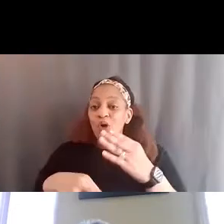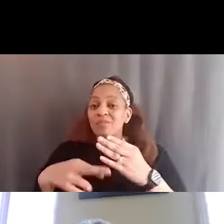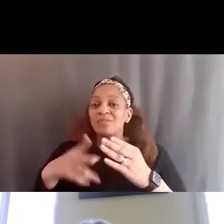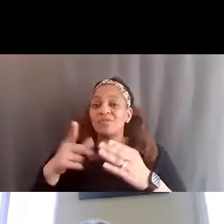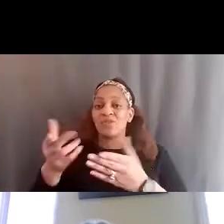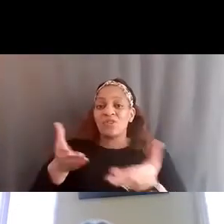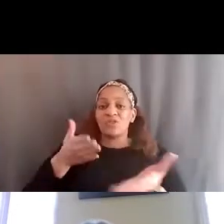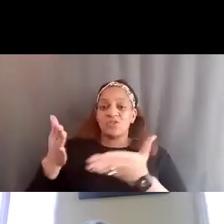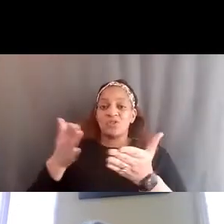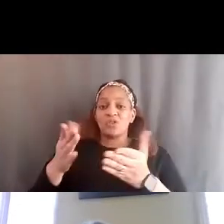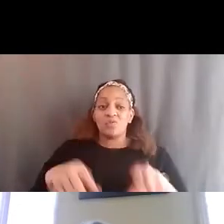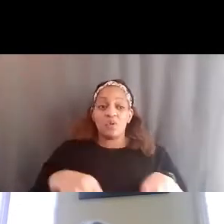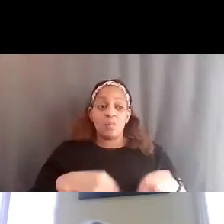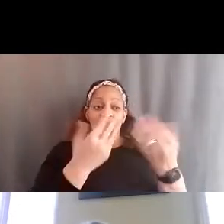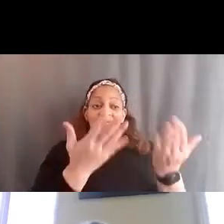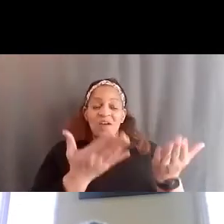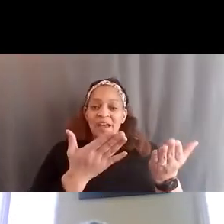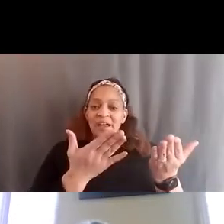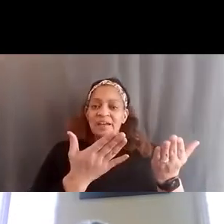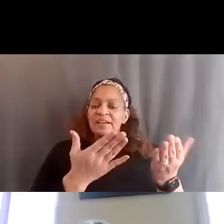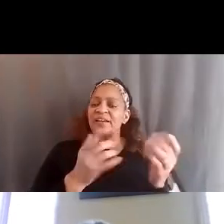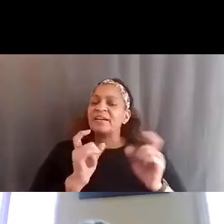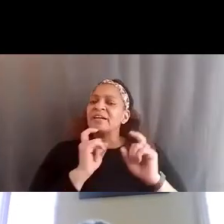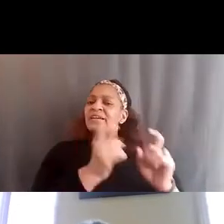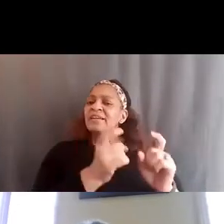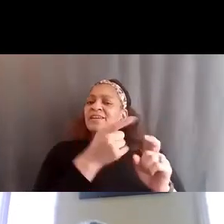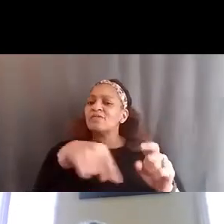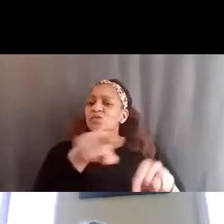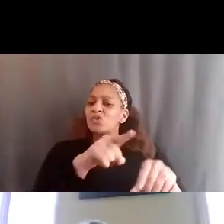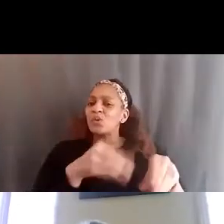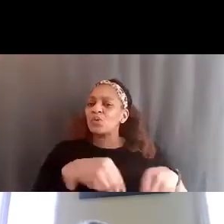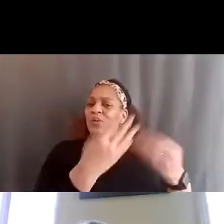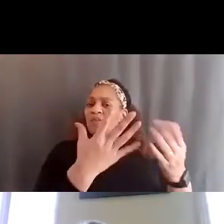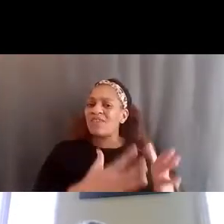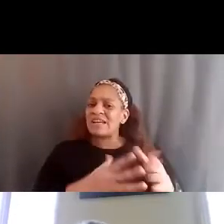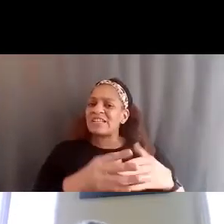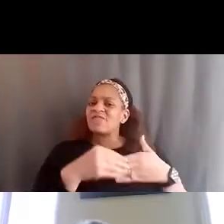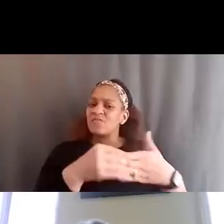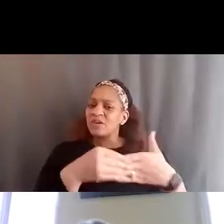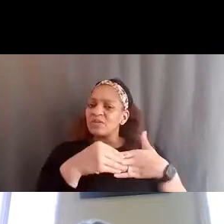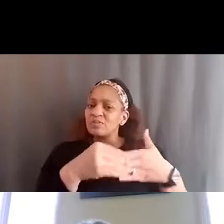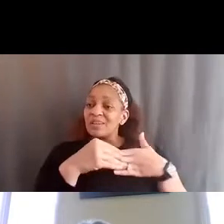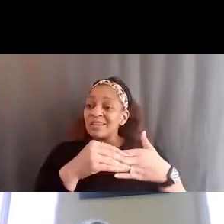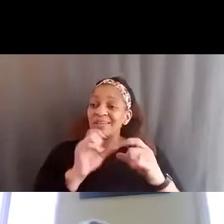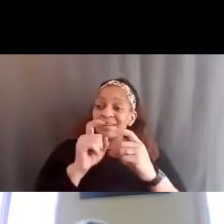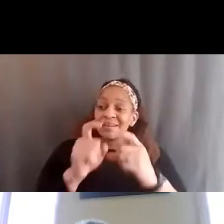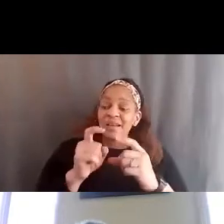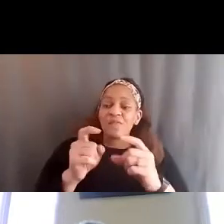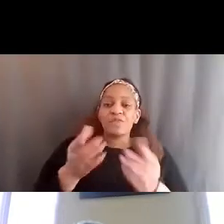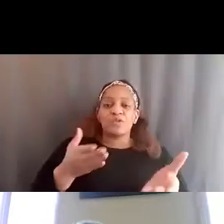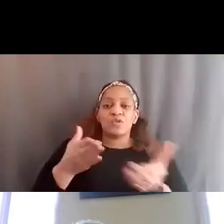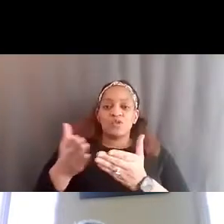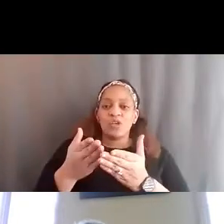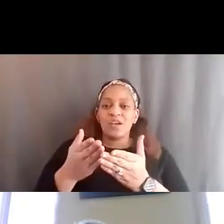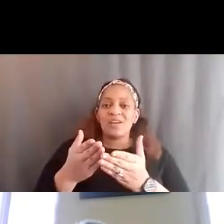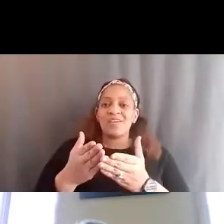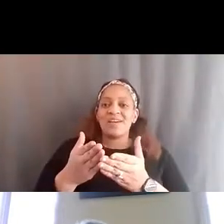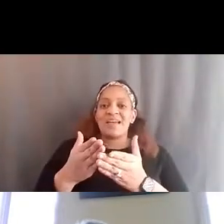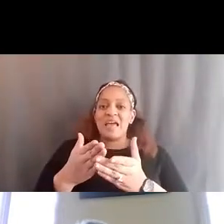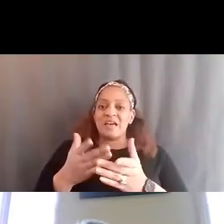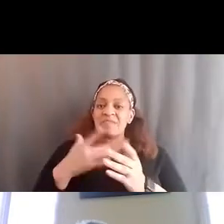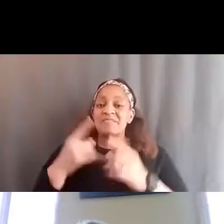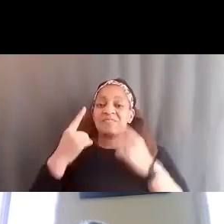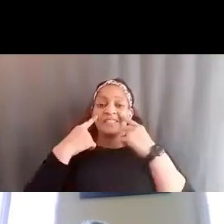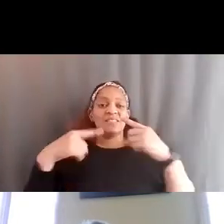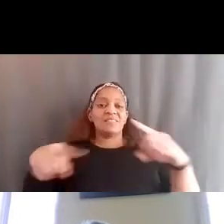you provide gives providers the flexibility to provide the service in the most efficient and cost-effective